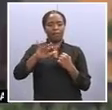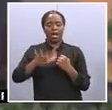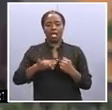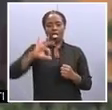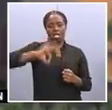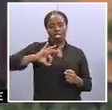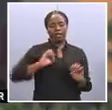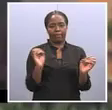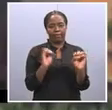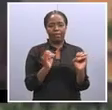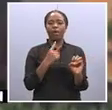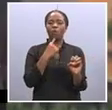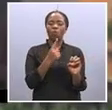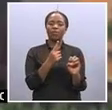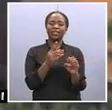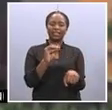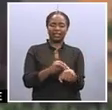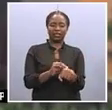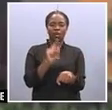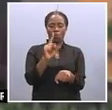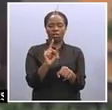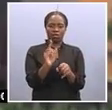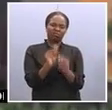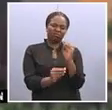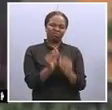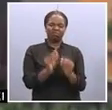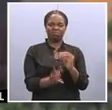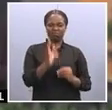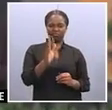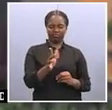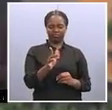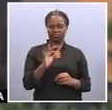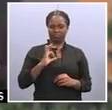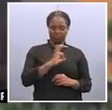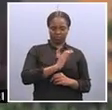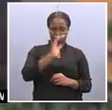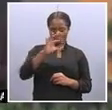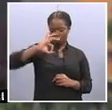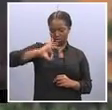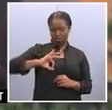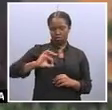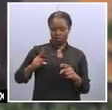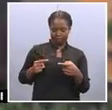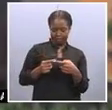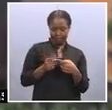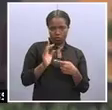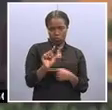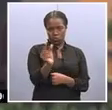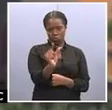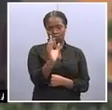due to administrative issues which he believes have now been resolved. He says the workers should be paid their outstanding salaries